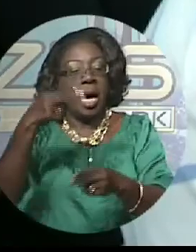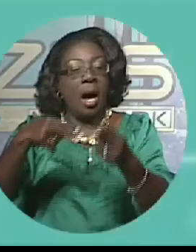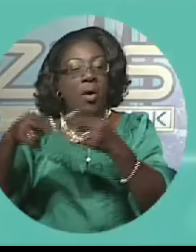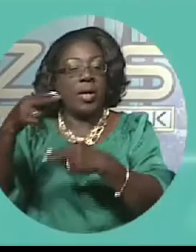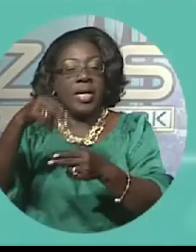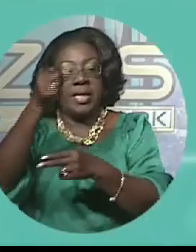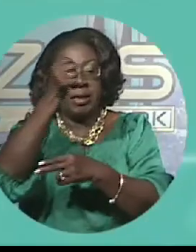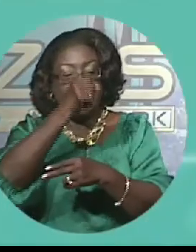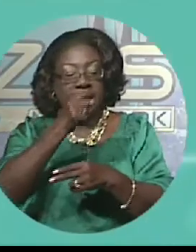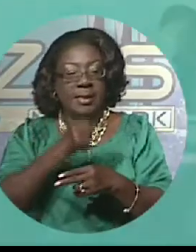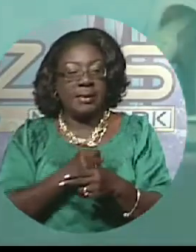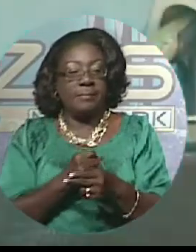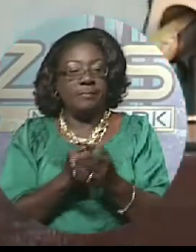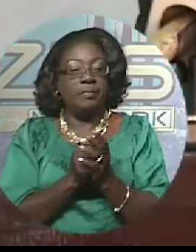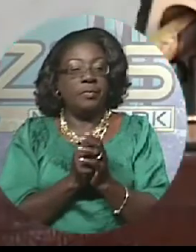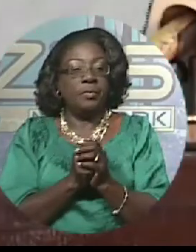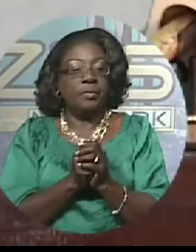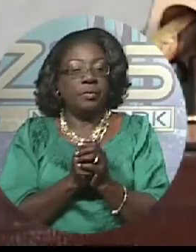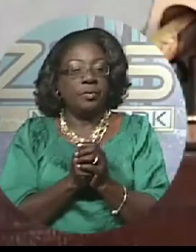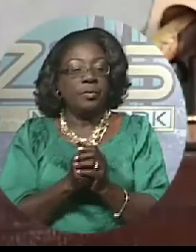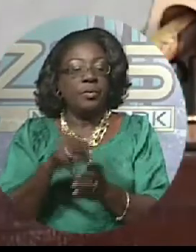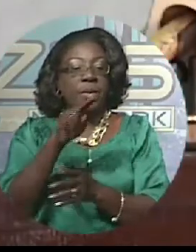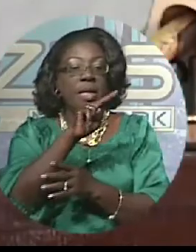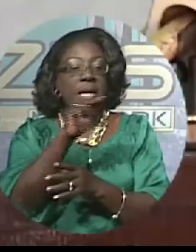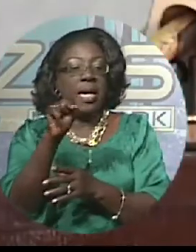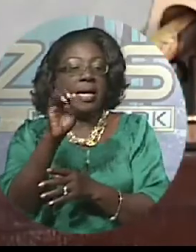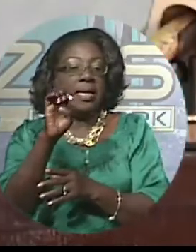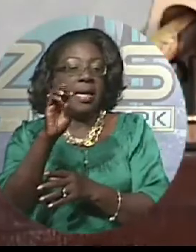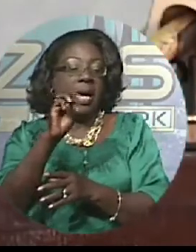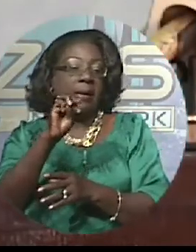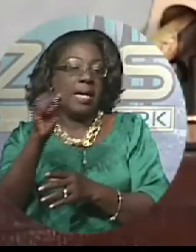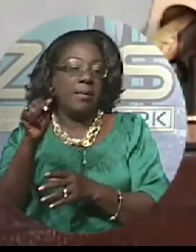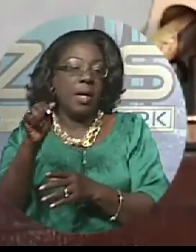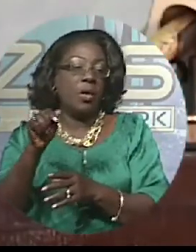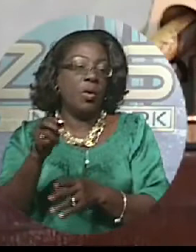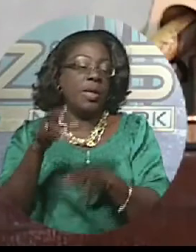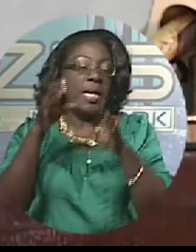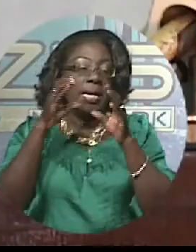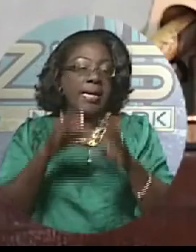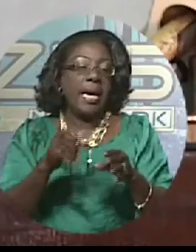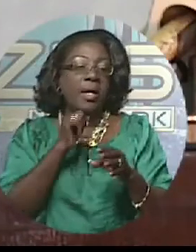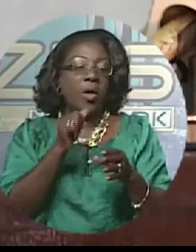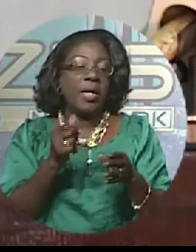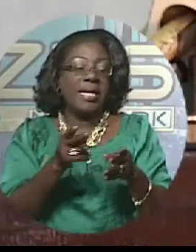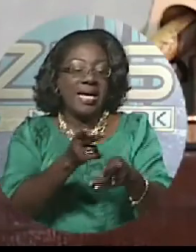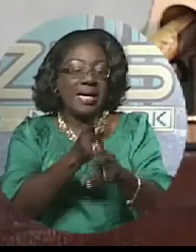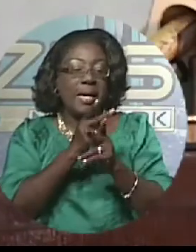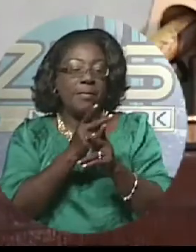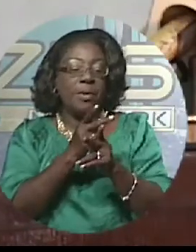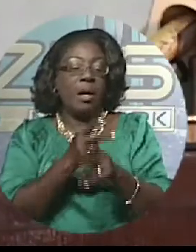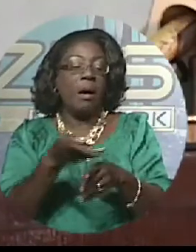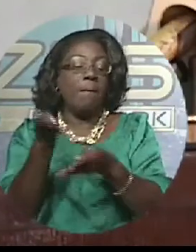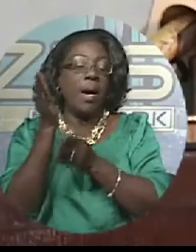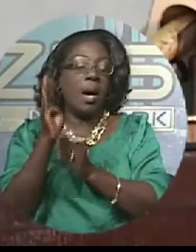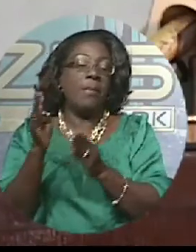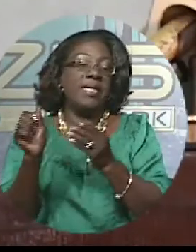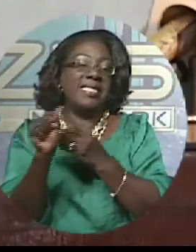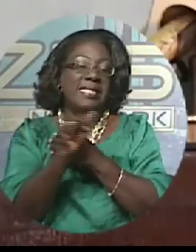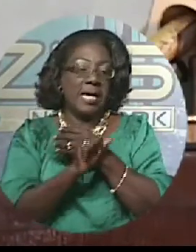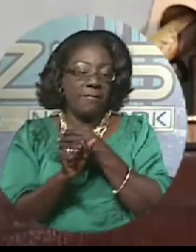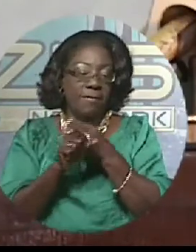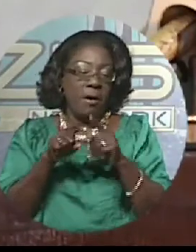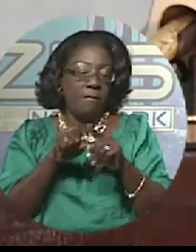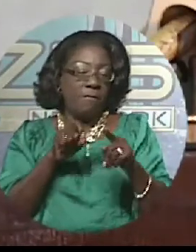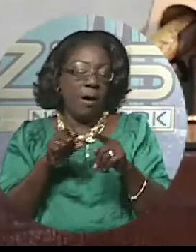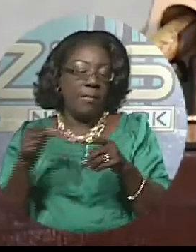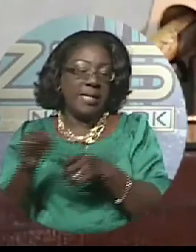NEMA. NEMA alone cannot keep the Bahamas safe from disasters. It also takes